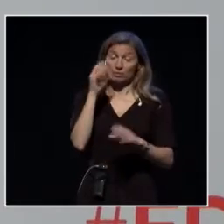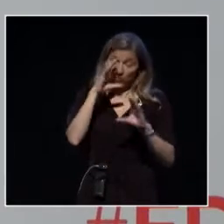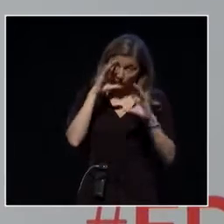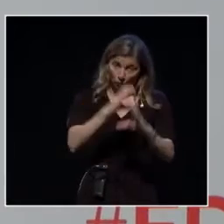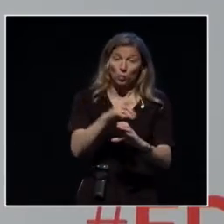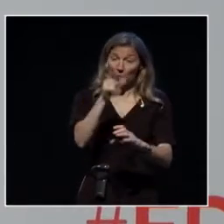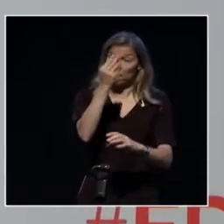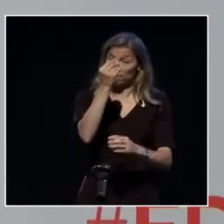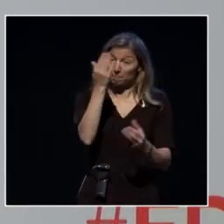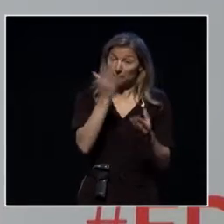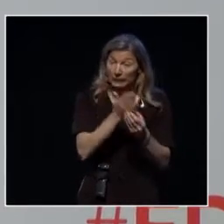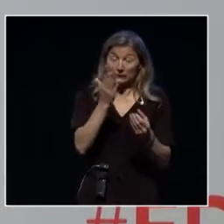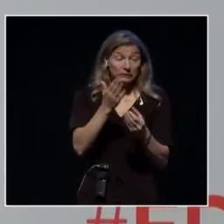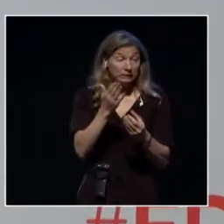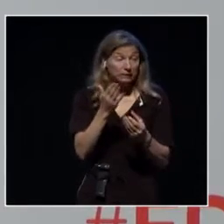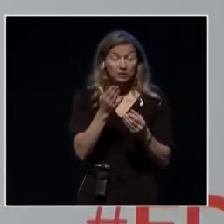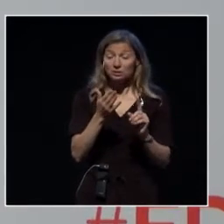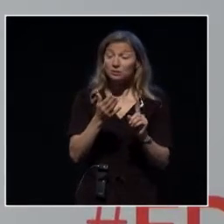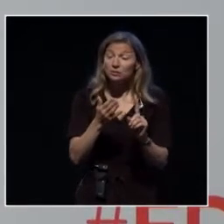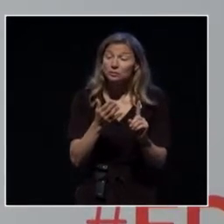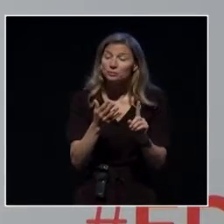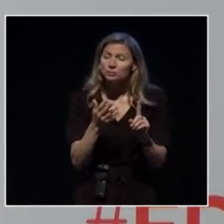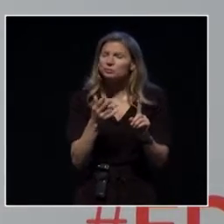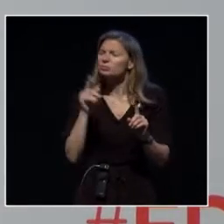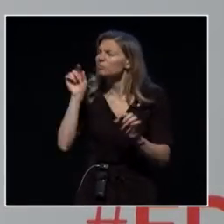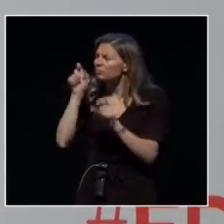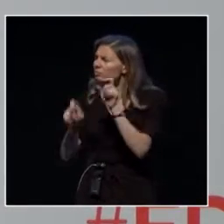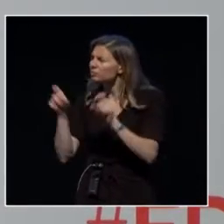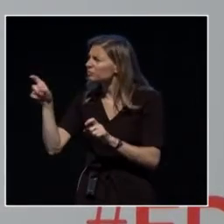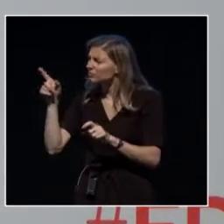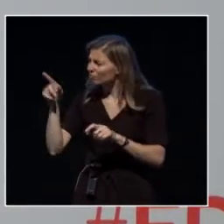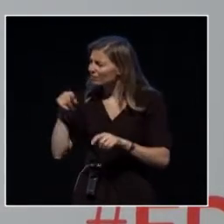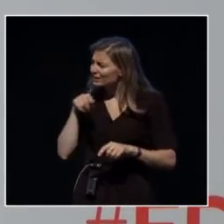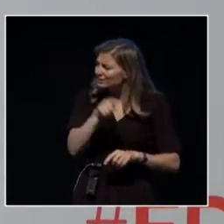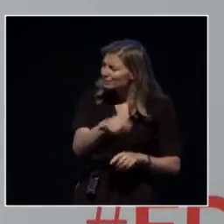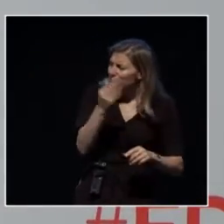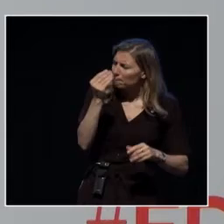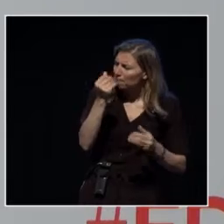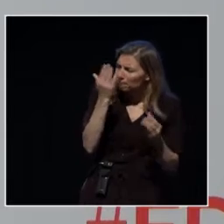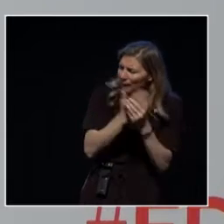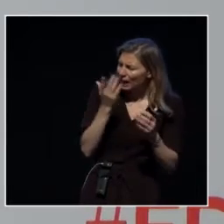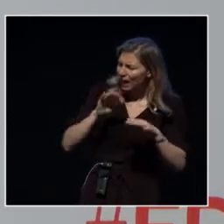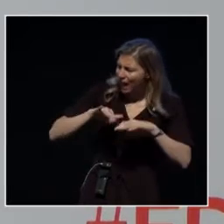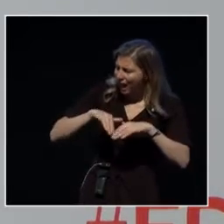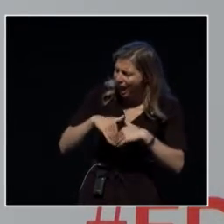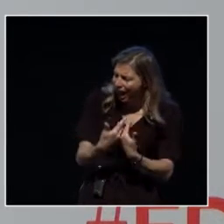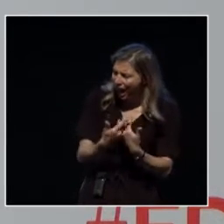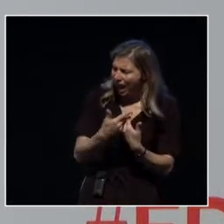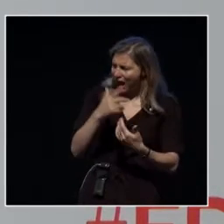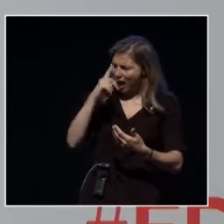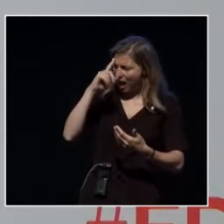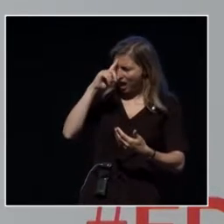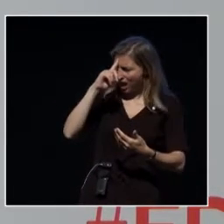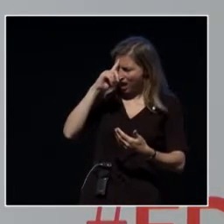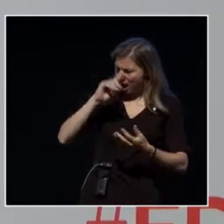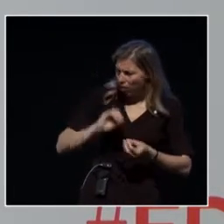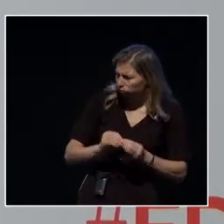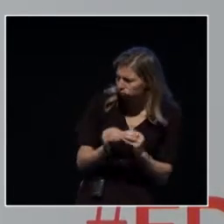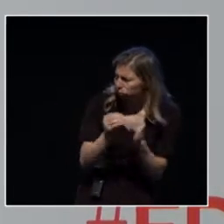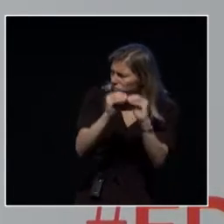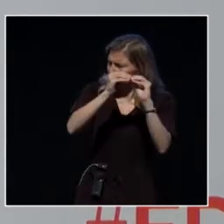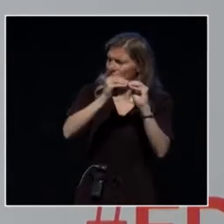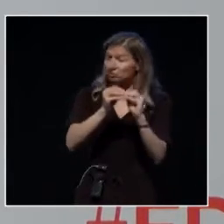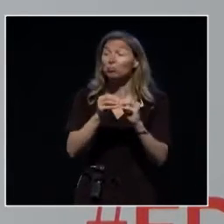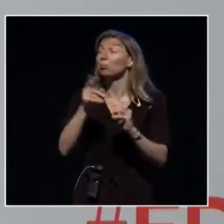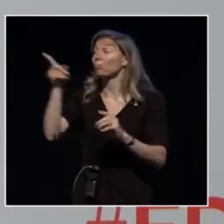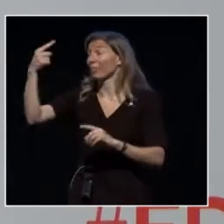And people keep asking me question, how did you design this bank? the others thought cannot be done.